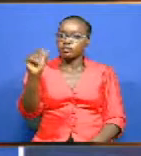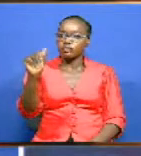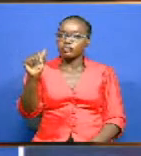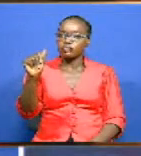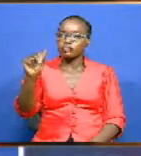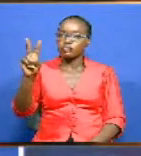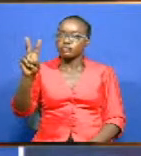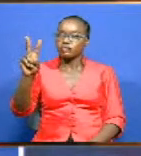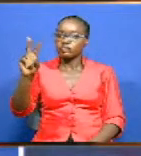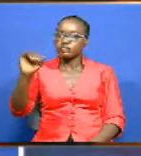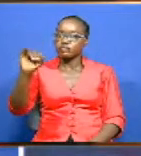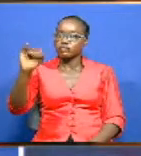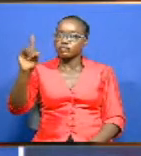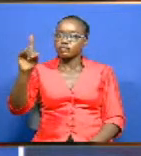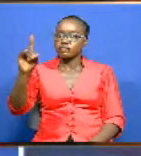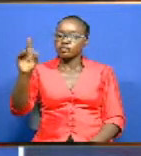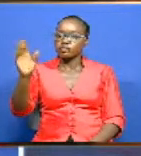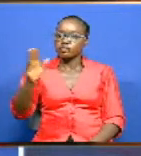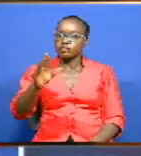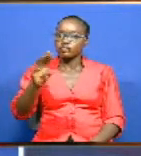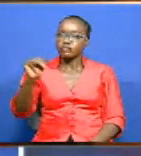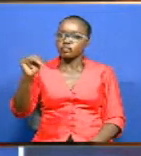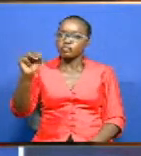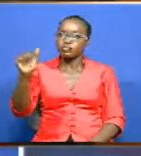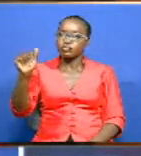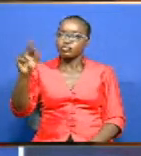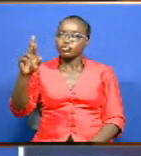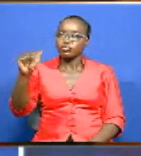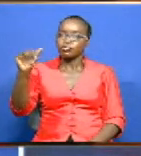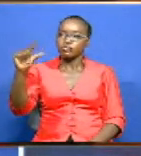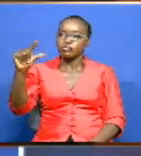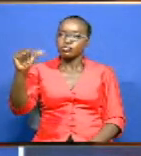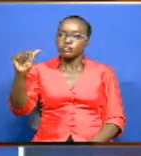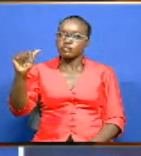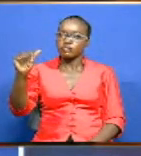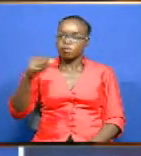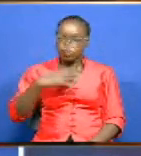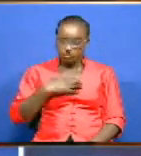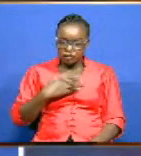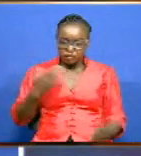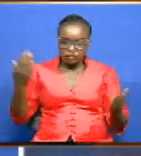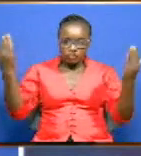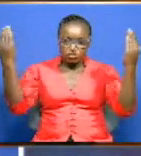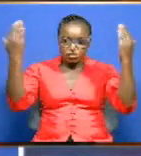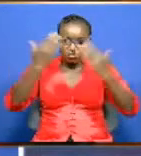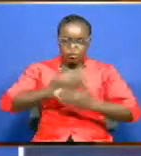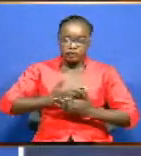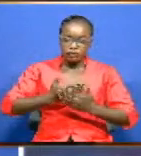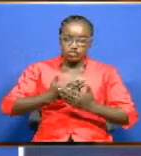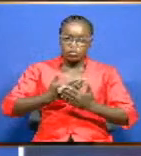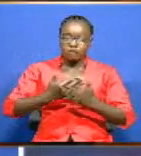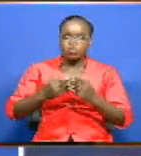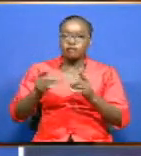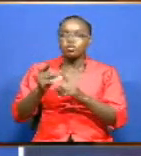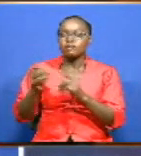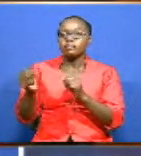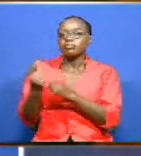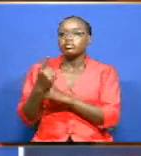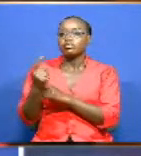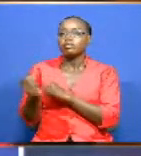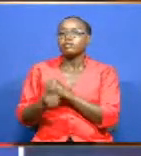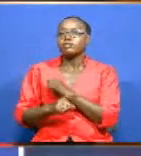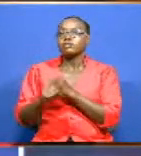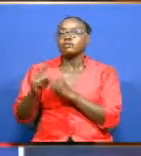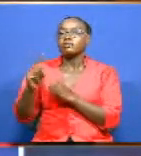Maraga, shall be deemed to retire at midnight tonight, the 11th day of